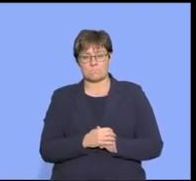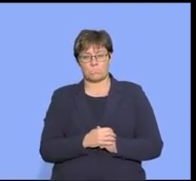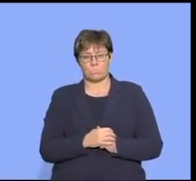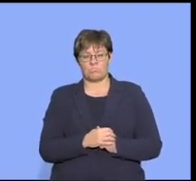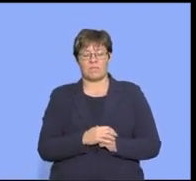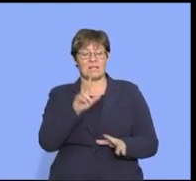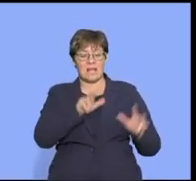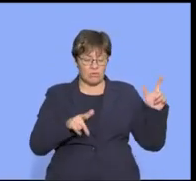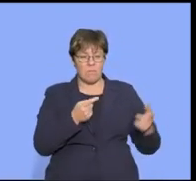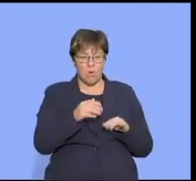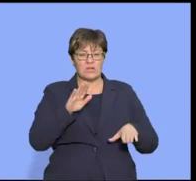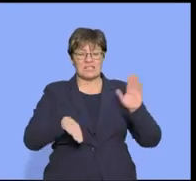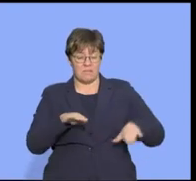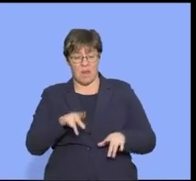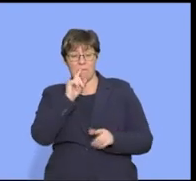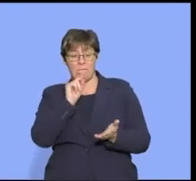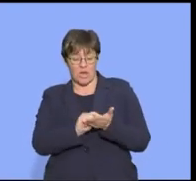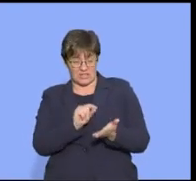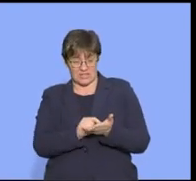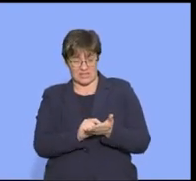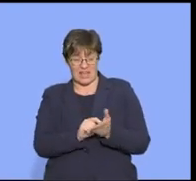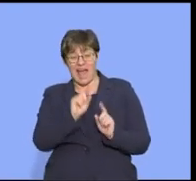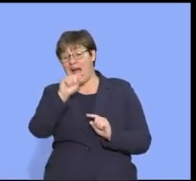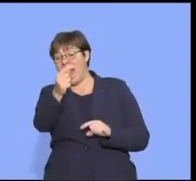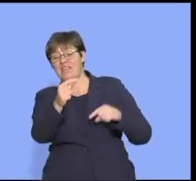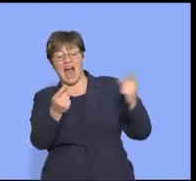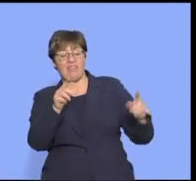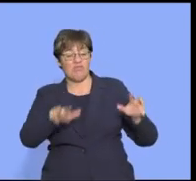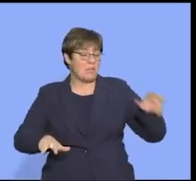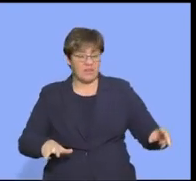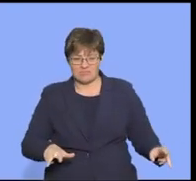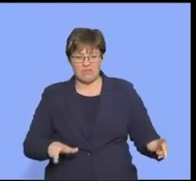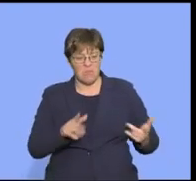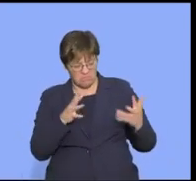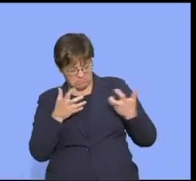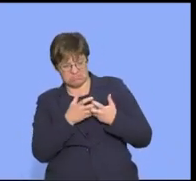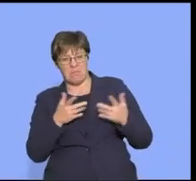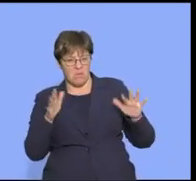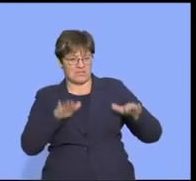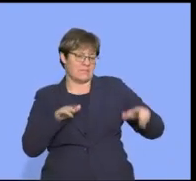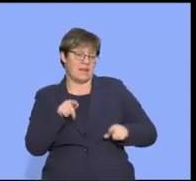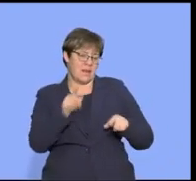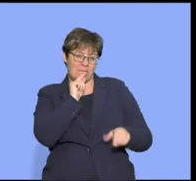fact, dinosaurs are more similar to birds than they are to the other reptiles that exist today.